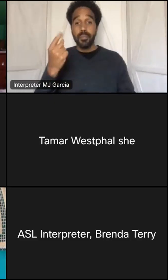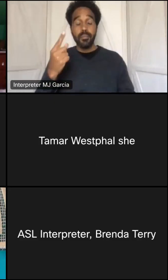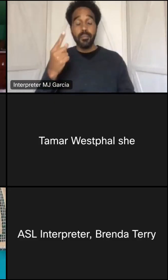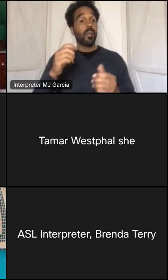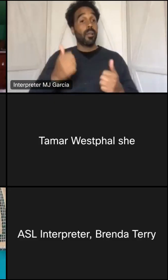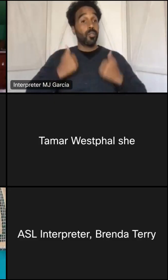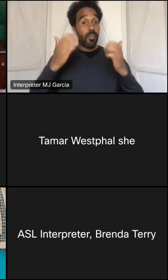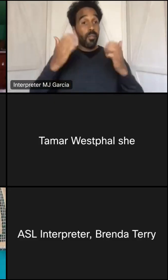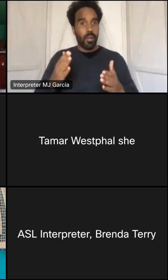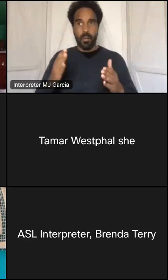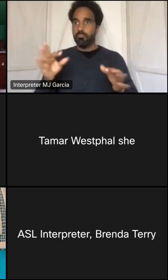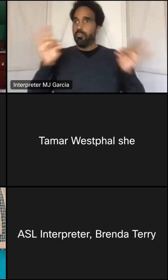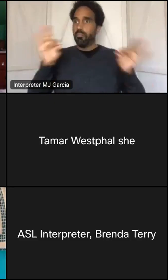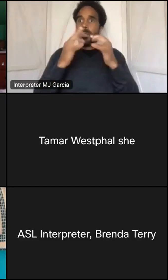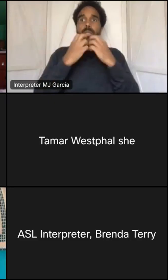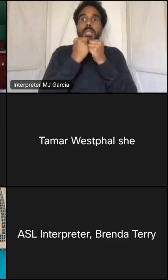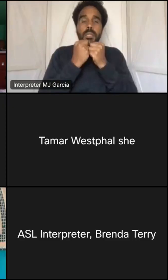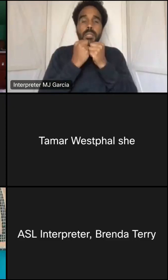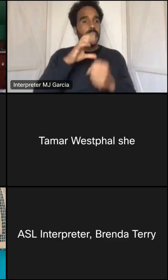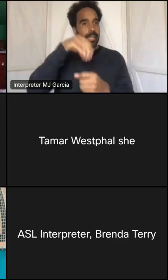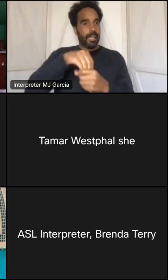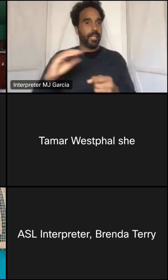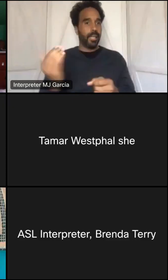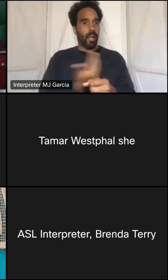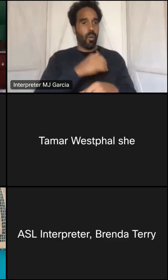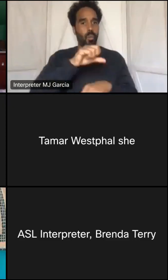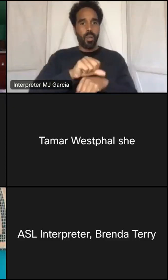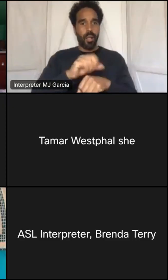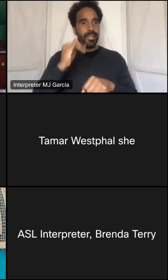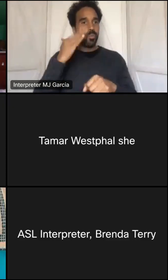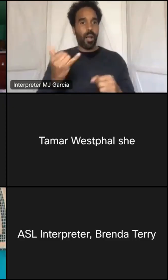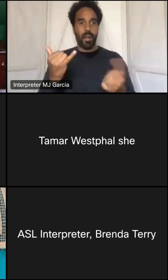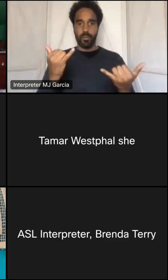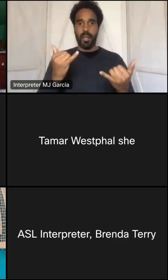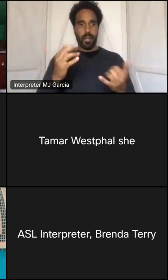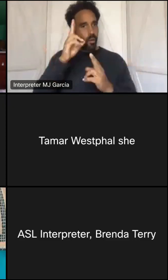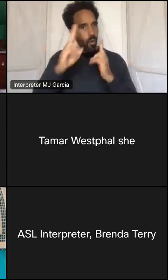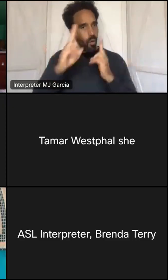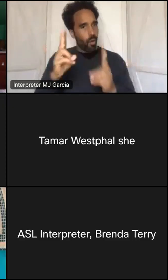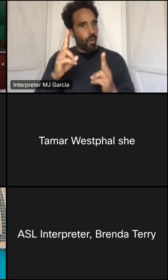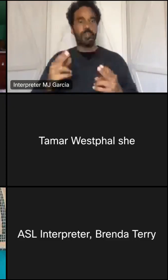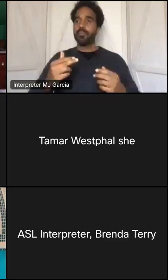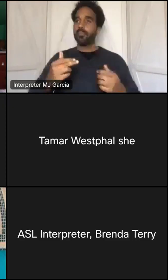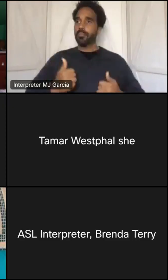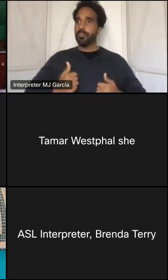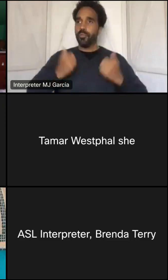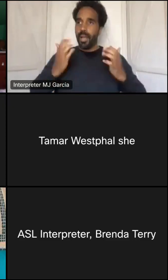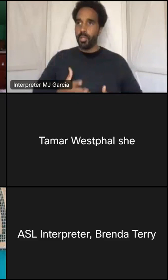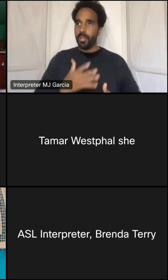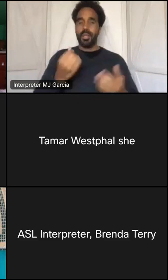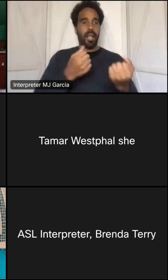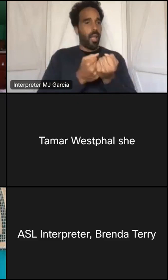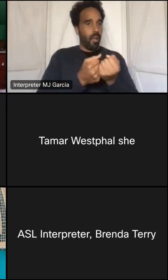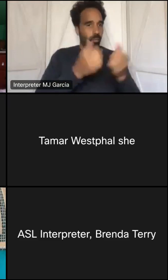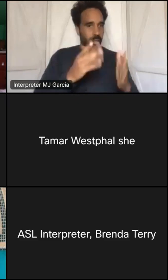part why we wanted to talk about honoring survivors and advocates today. So I wondered if each of you had a last word